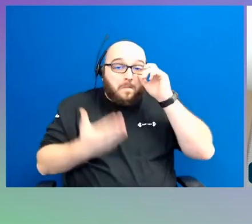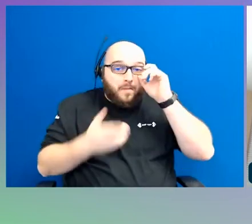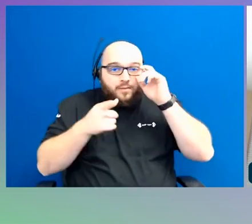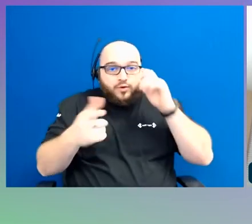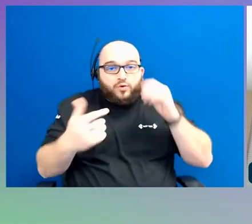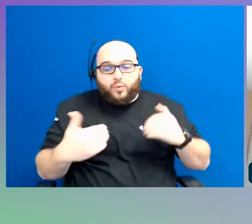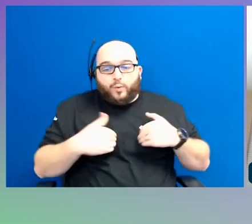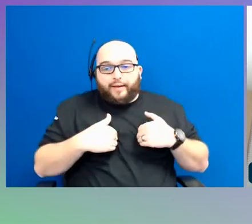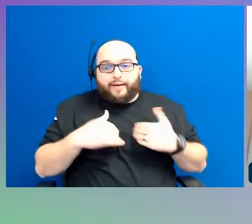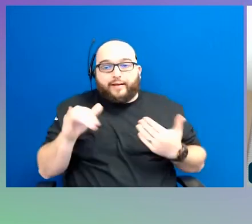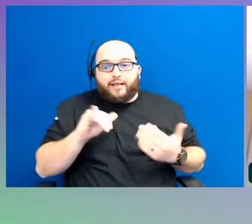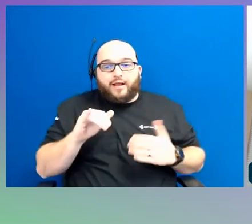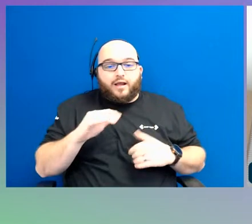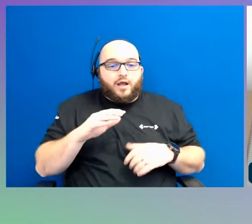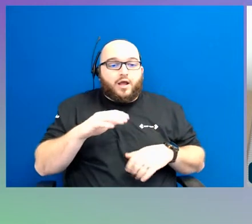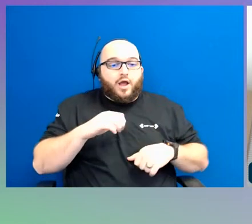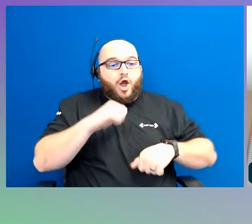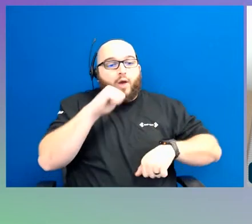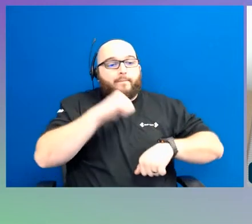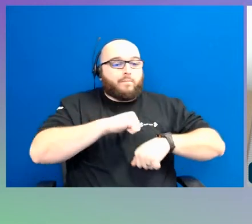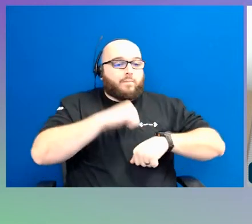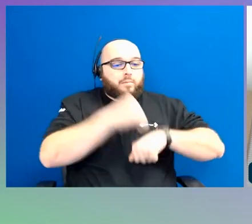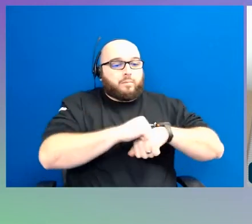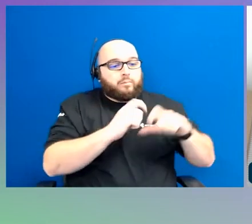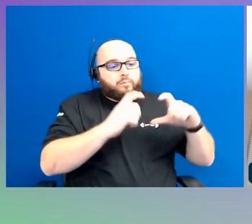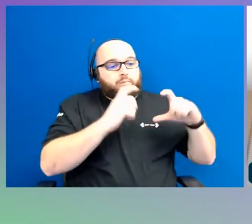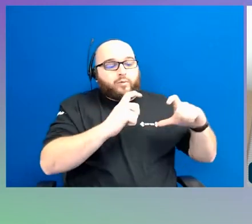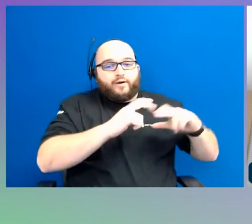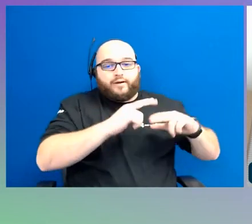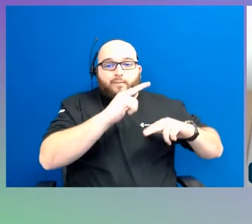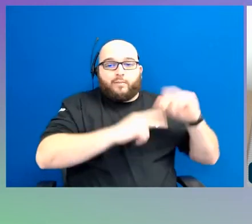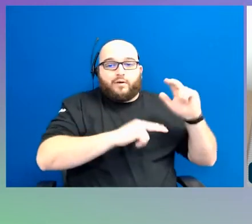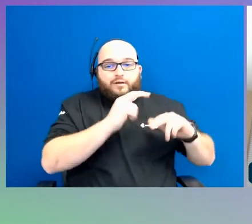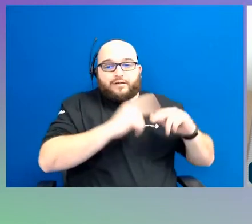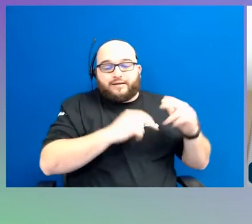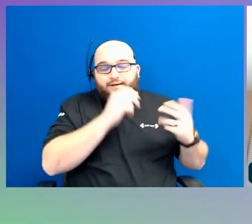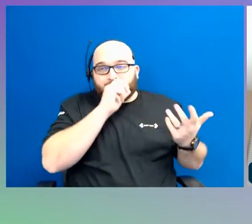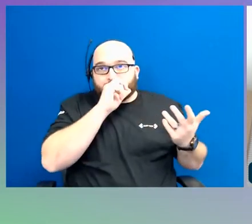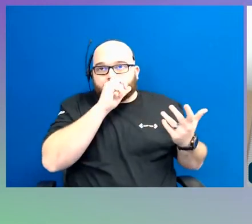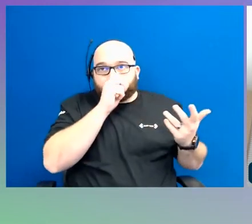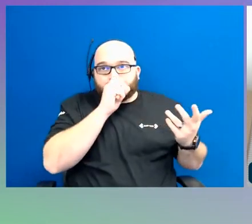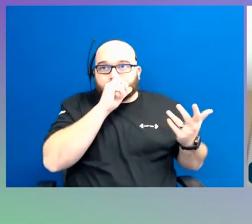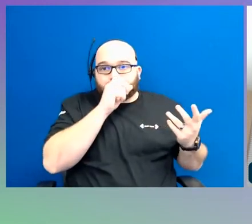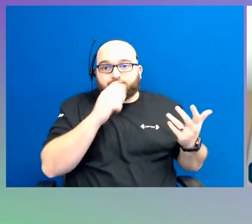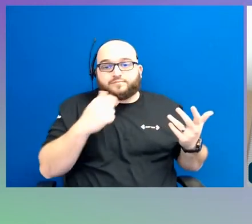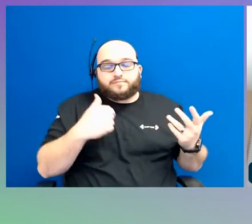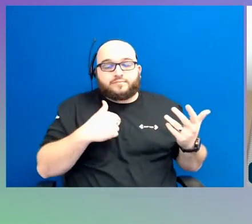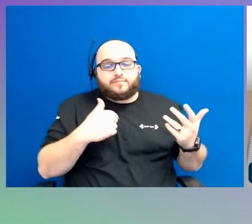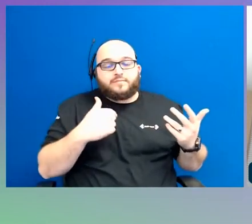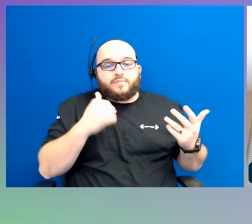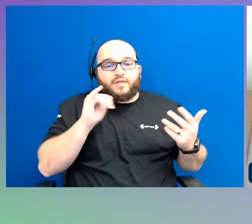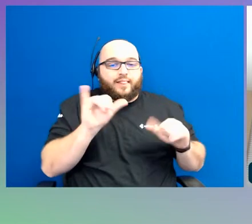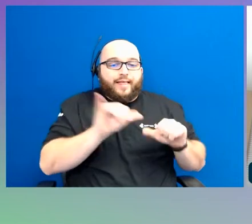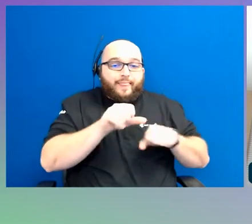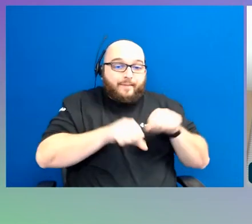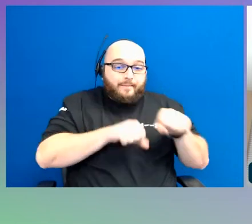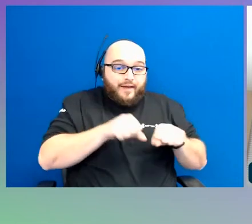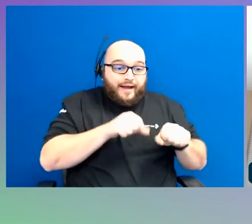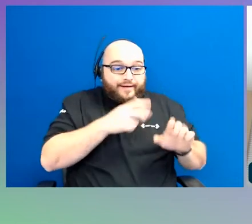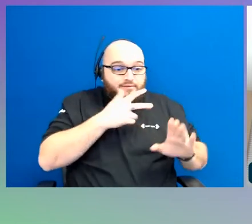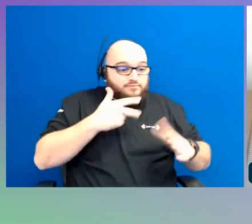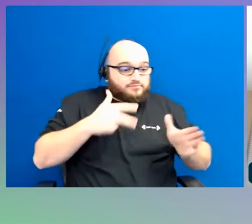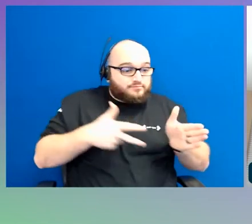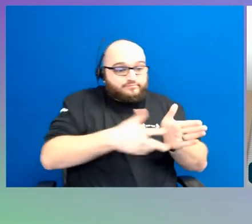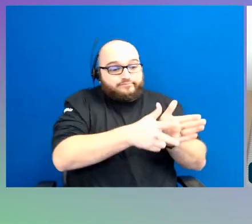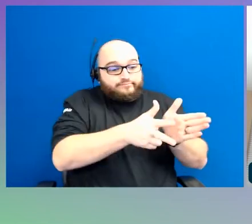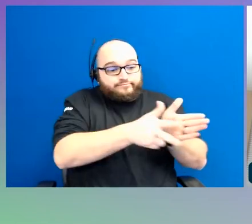like a brick building, like that bicycle leaning against a brick wall that I used earlier, you could probably see more.